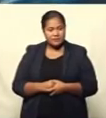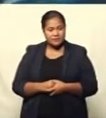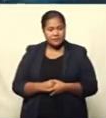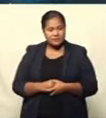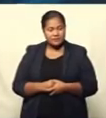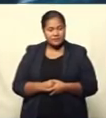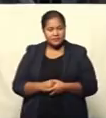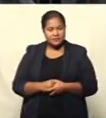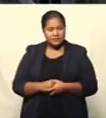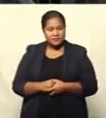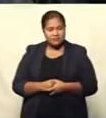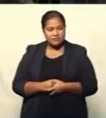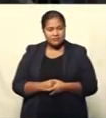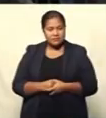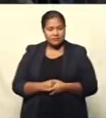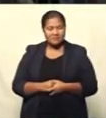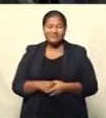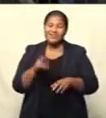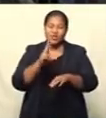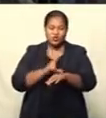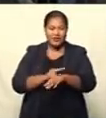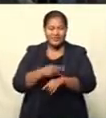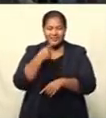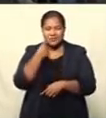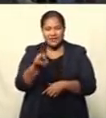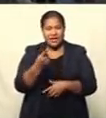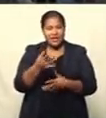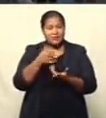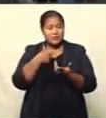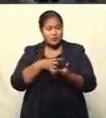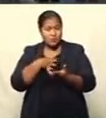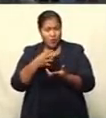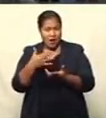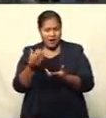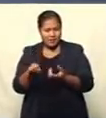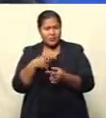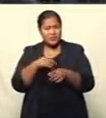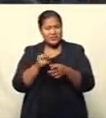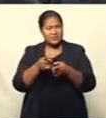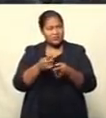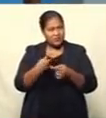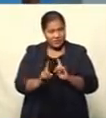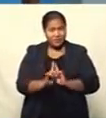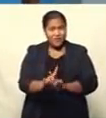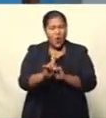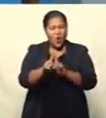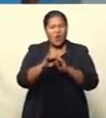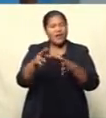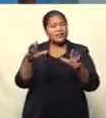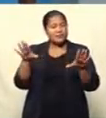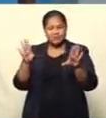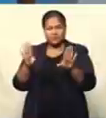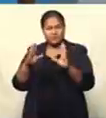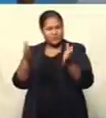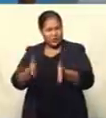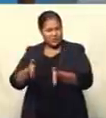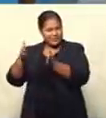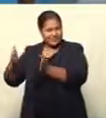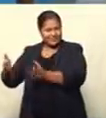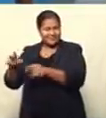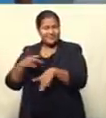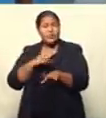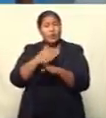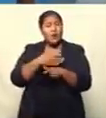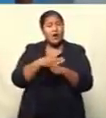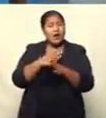to escalate. Dr. James Fong says extra vigilance will be exercised within the containment zones. An effort of